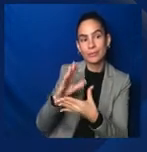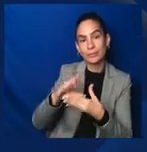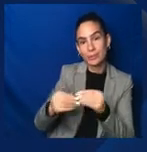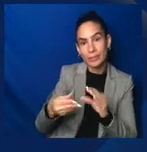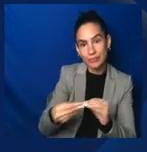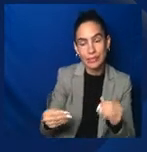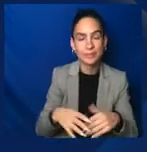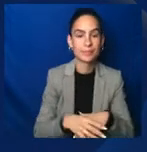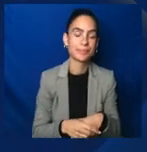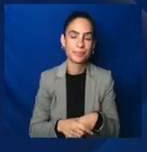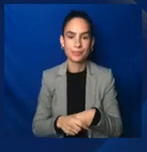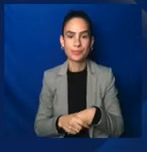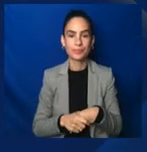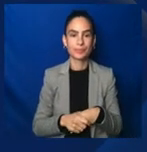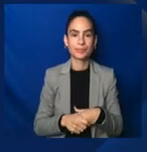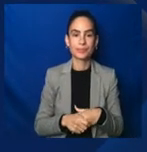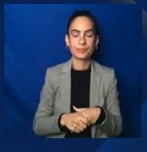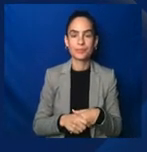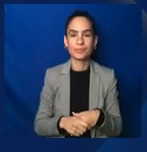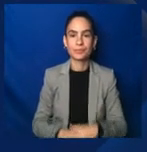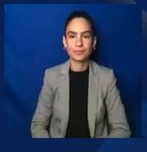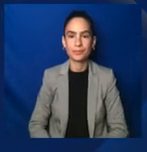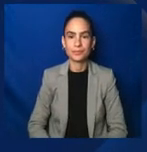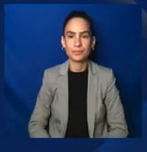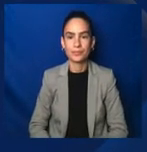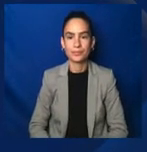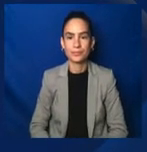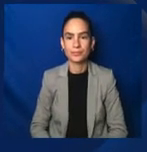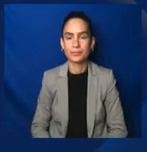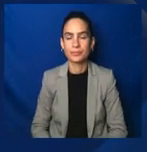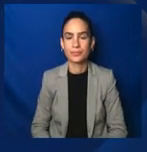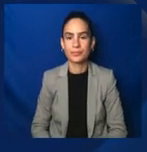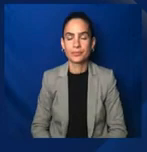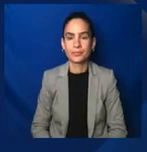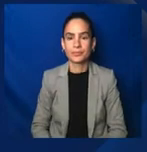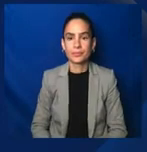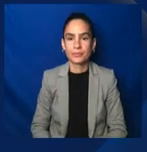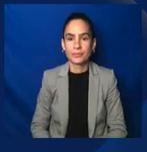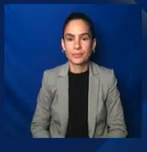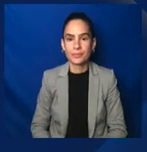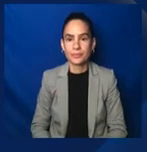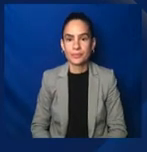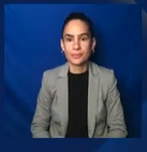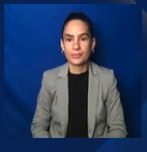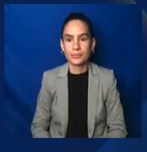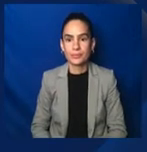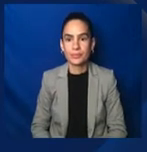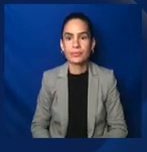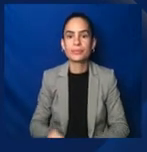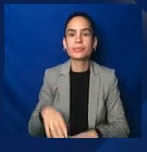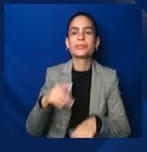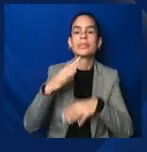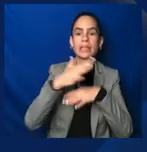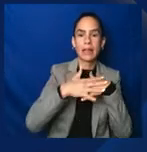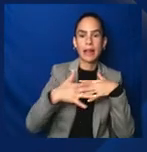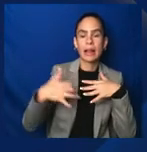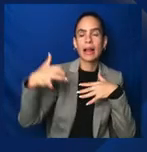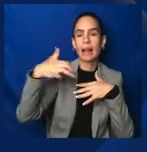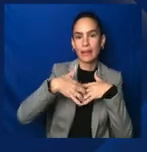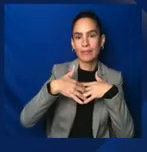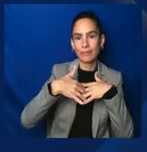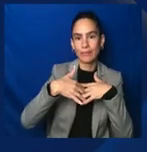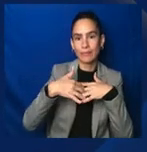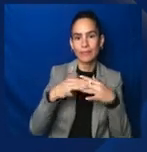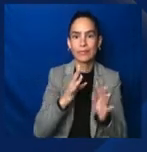Ja, e bine she Vanessa van der Brien she. Twahanin slonkia ani bashishin titlajin balante